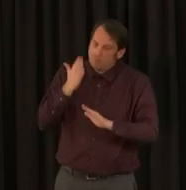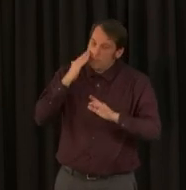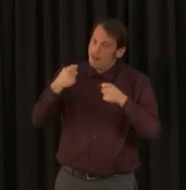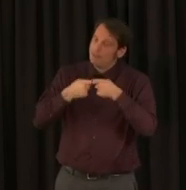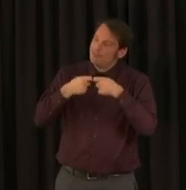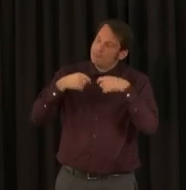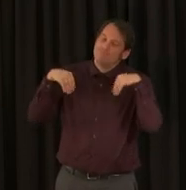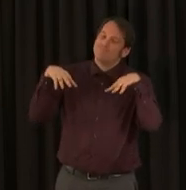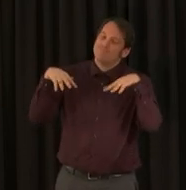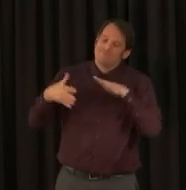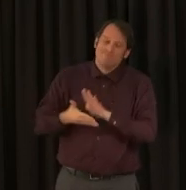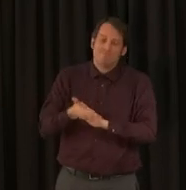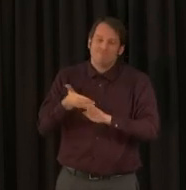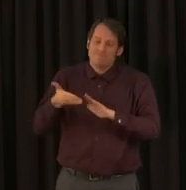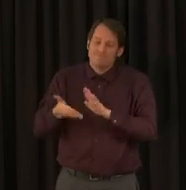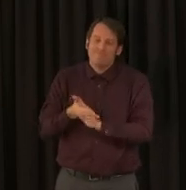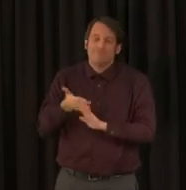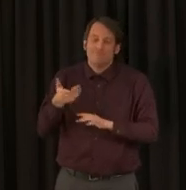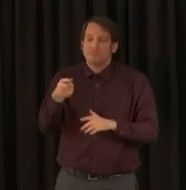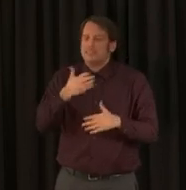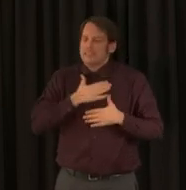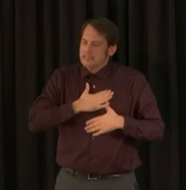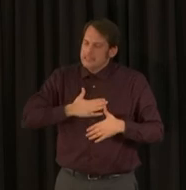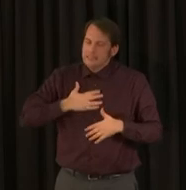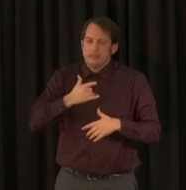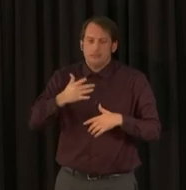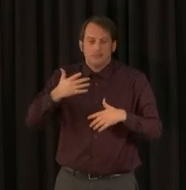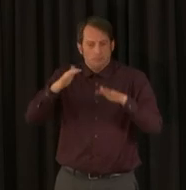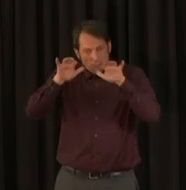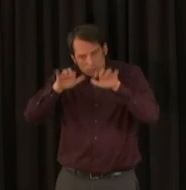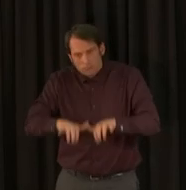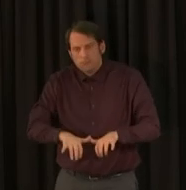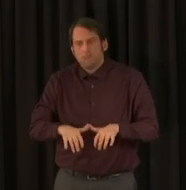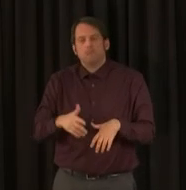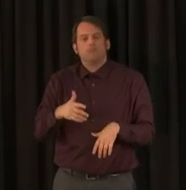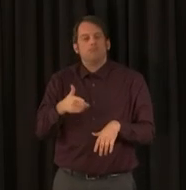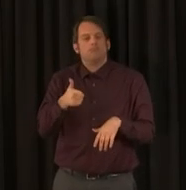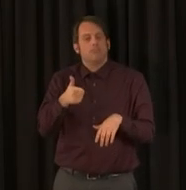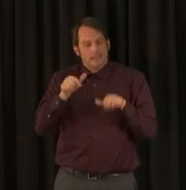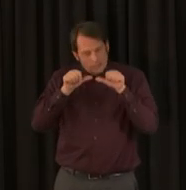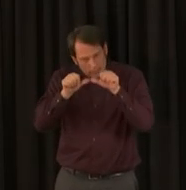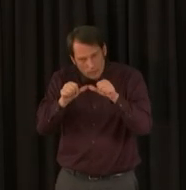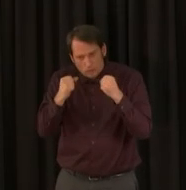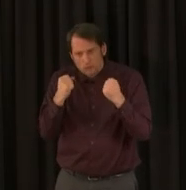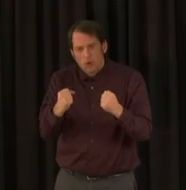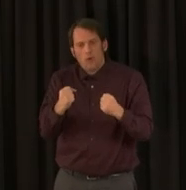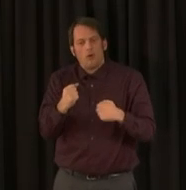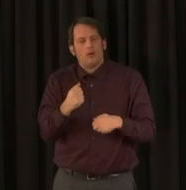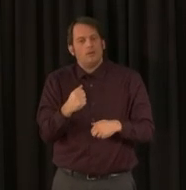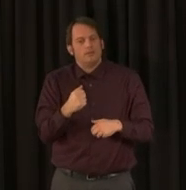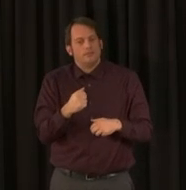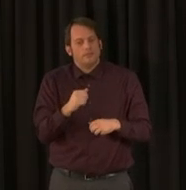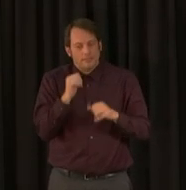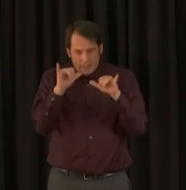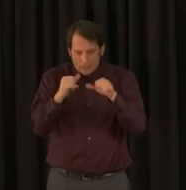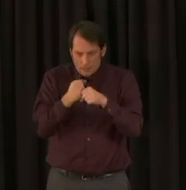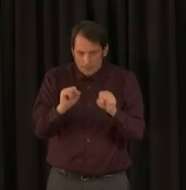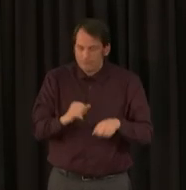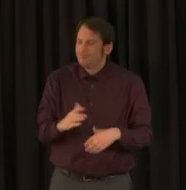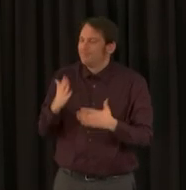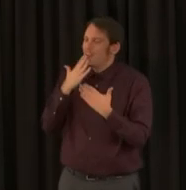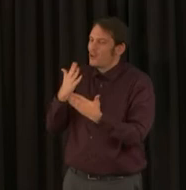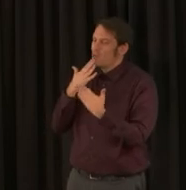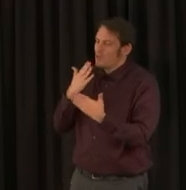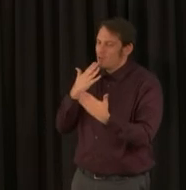which we never put off to begin with. But just stay strong, DC. Well, thank you so much for that. And I just want to thank all our